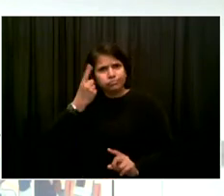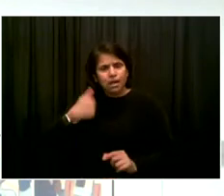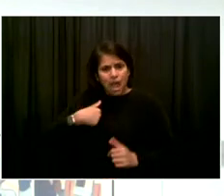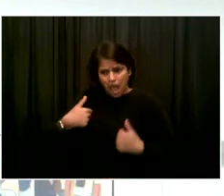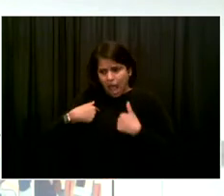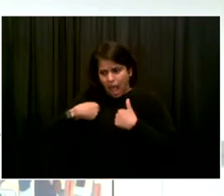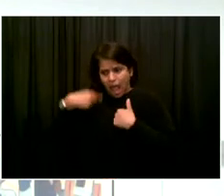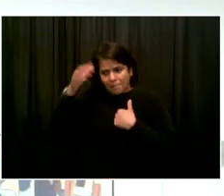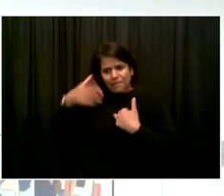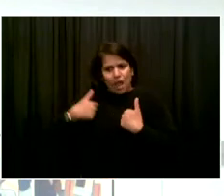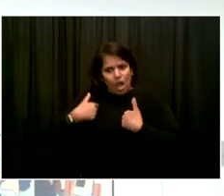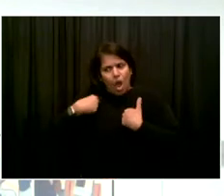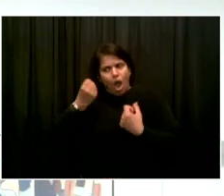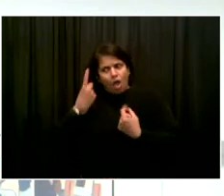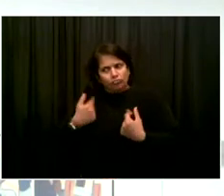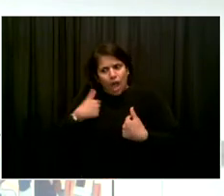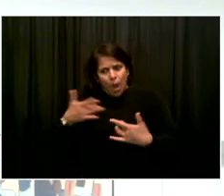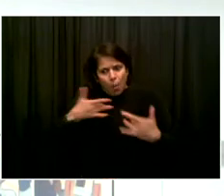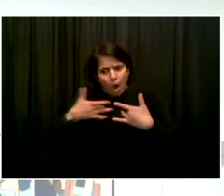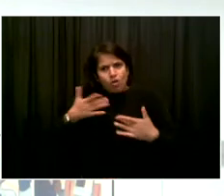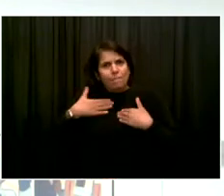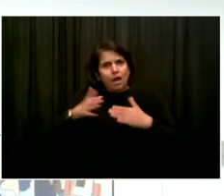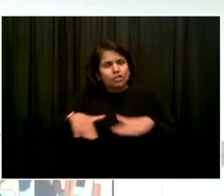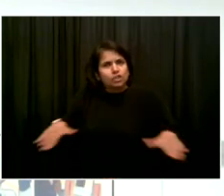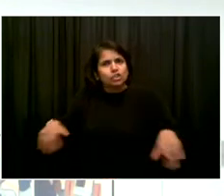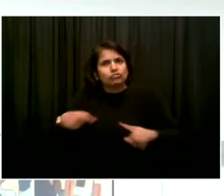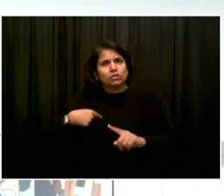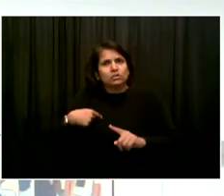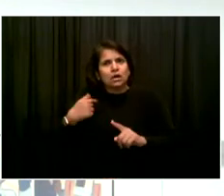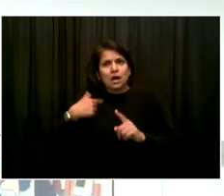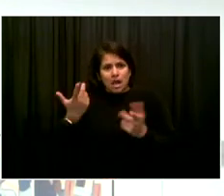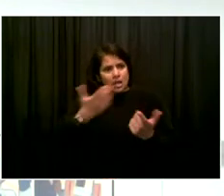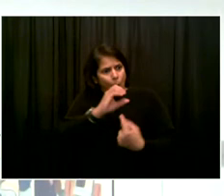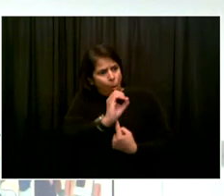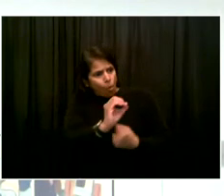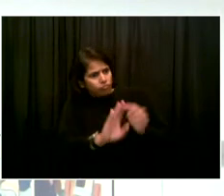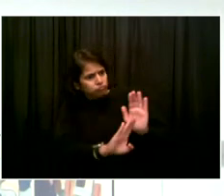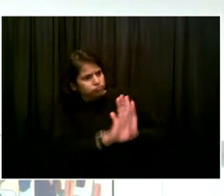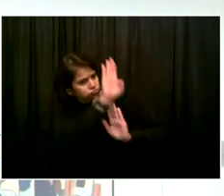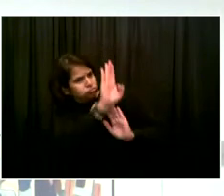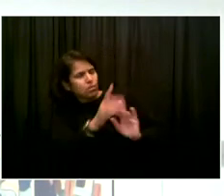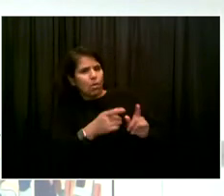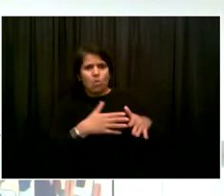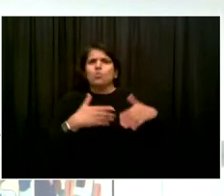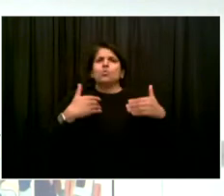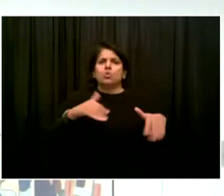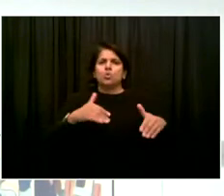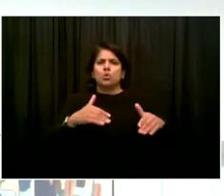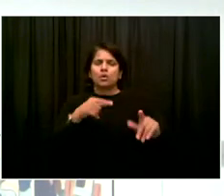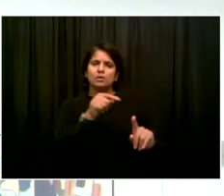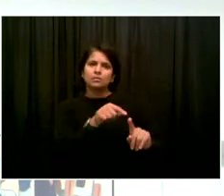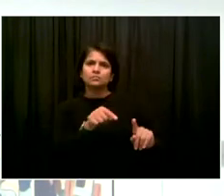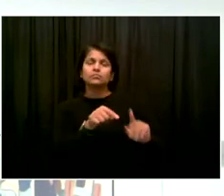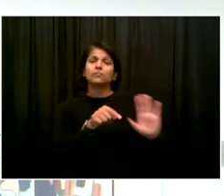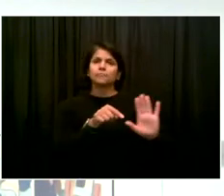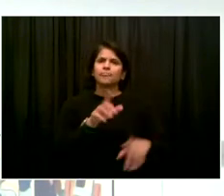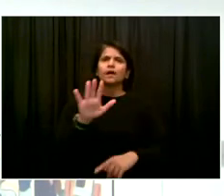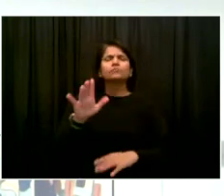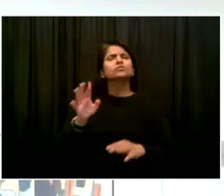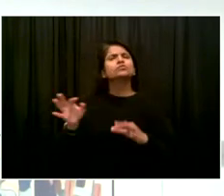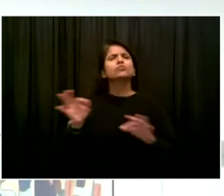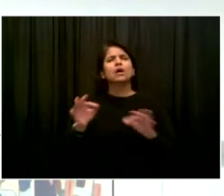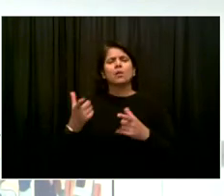wave. There's simply nothing more important than that. So to describe the plan further, let me start with